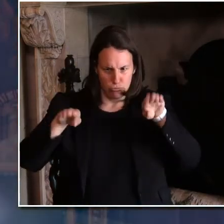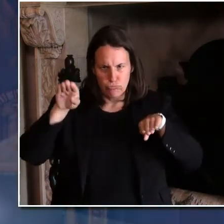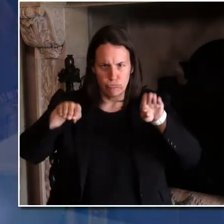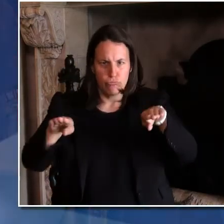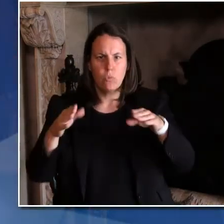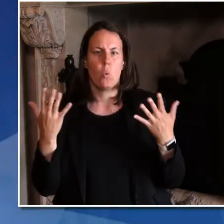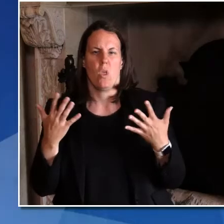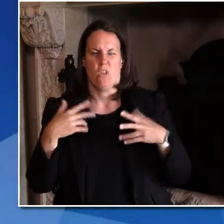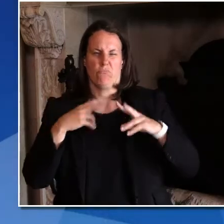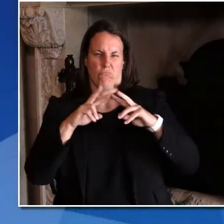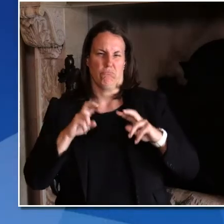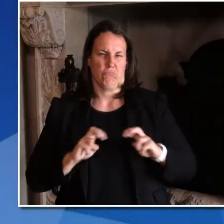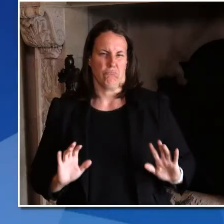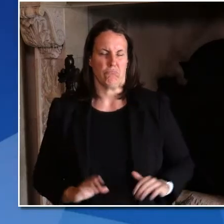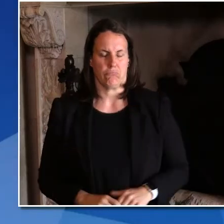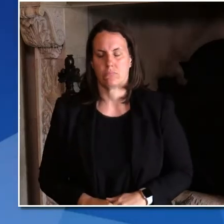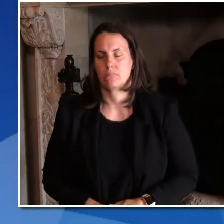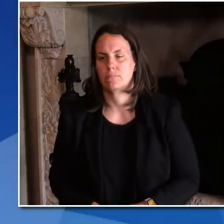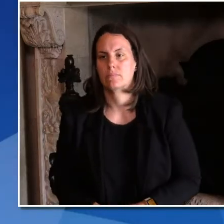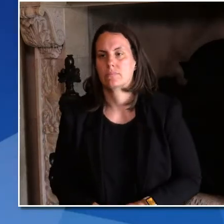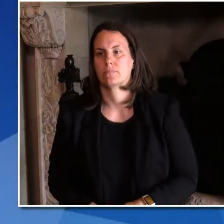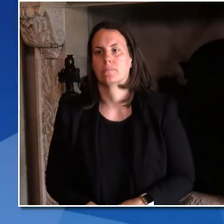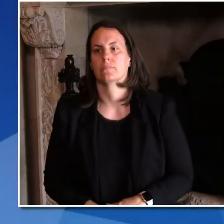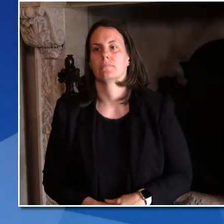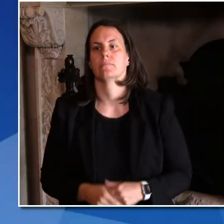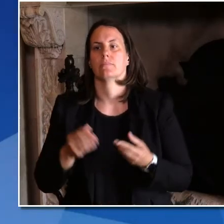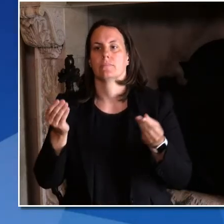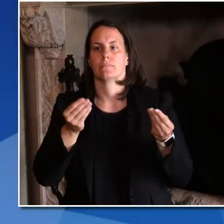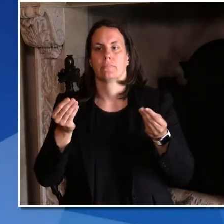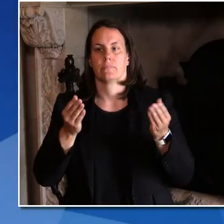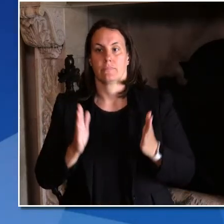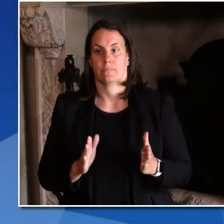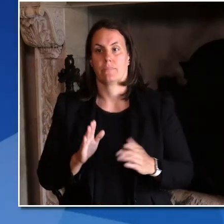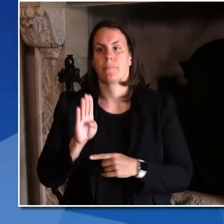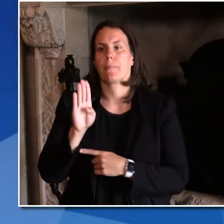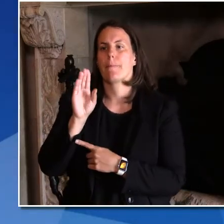you, David. Now to Bob Haig from Wisconsin Radio Network. Bob?